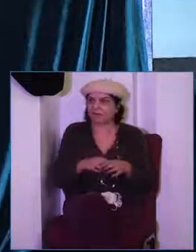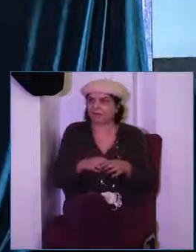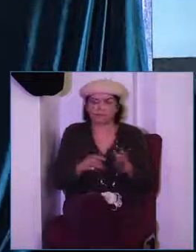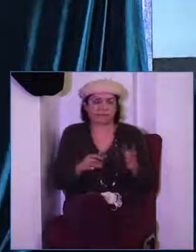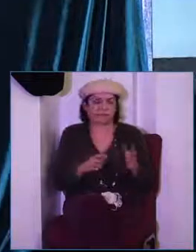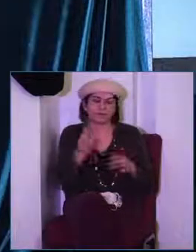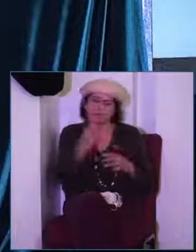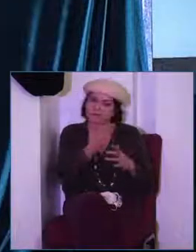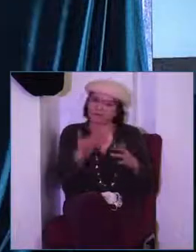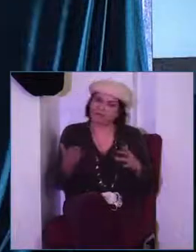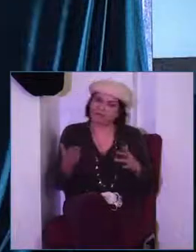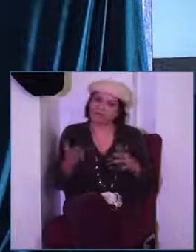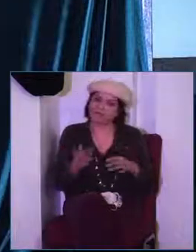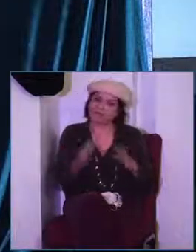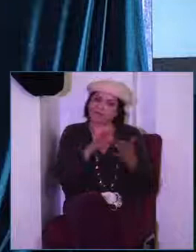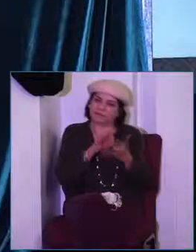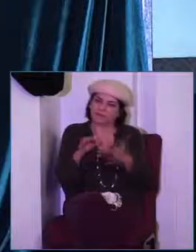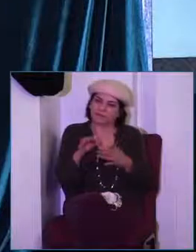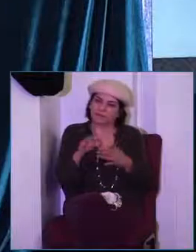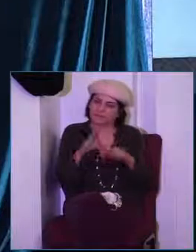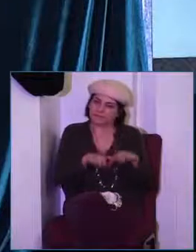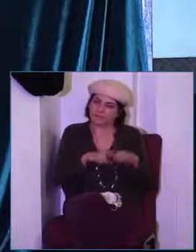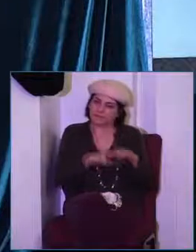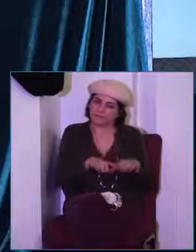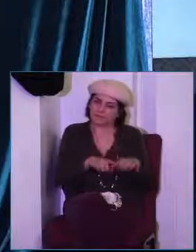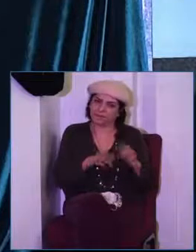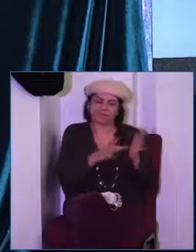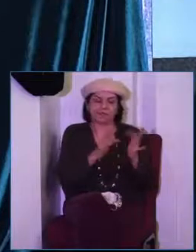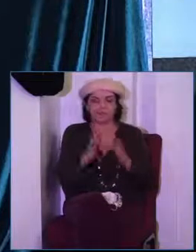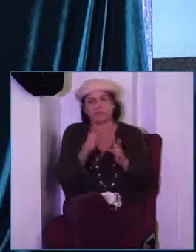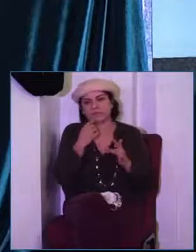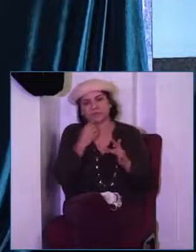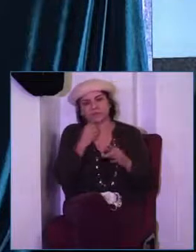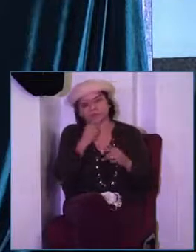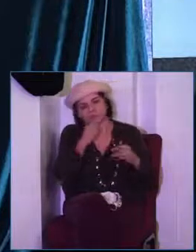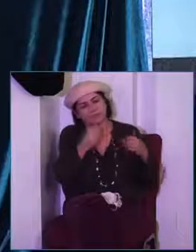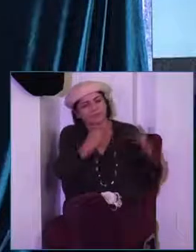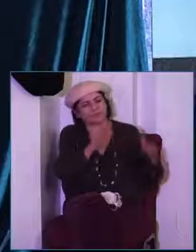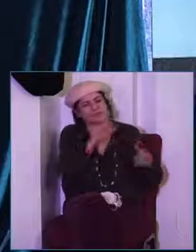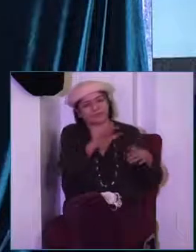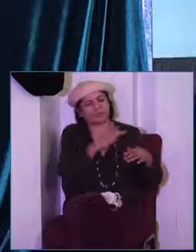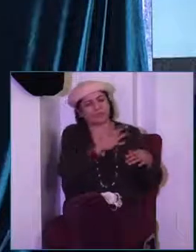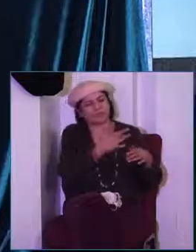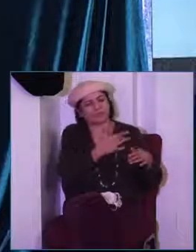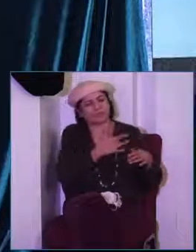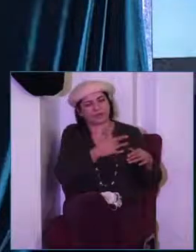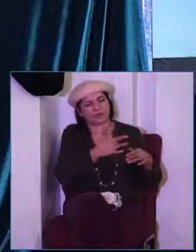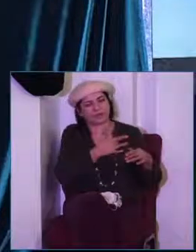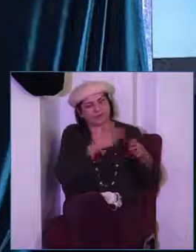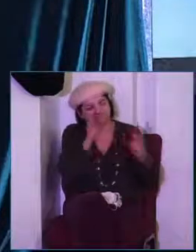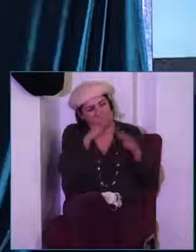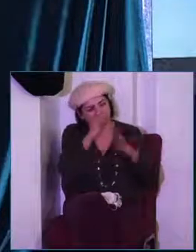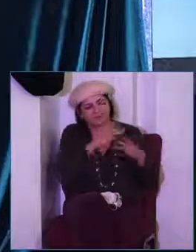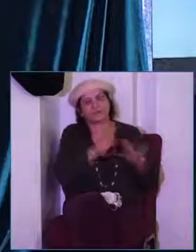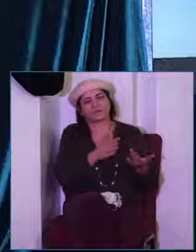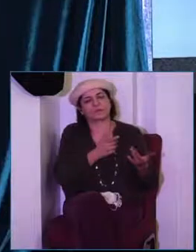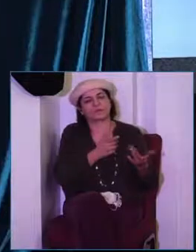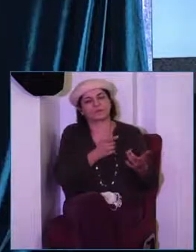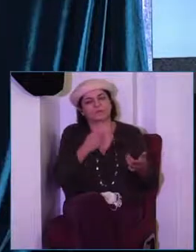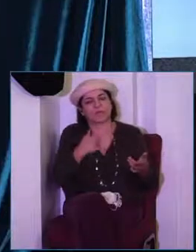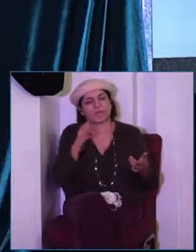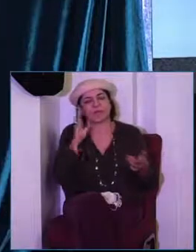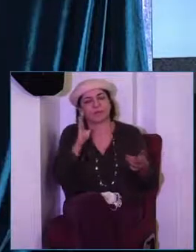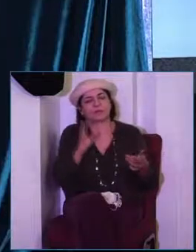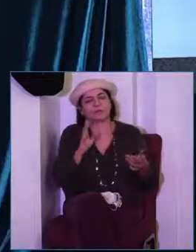be troubled, because I will be with you. And I will send the Comforter to be with